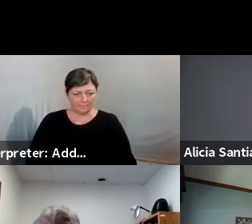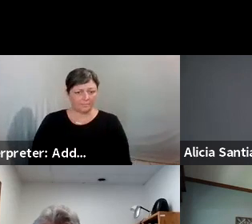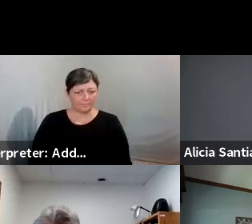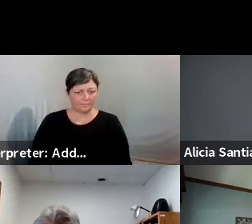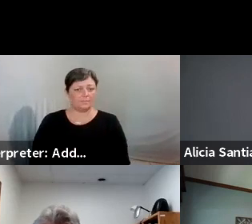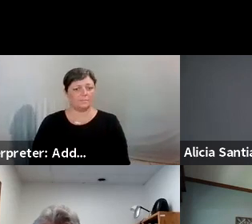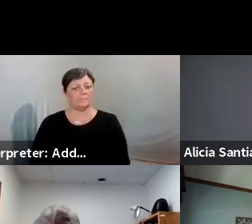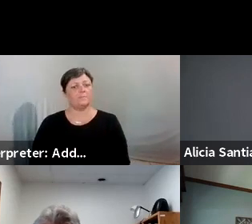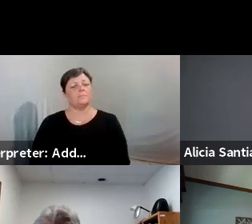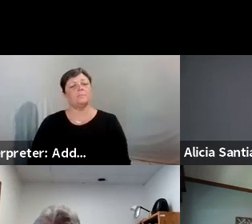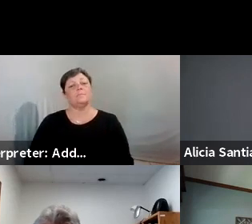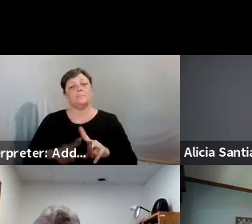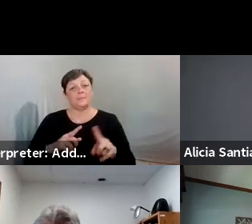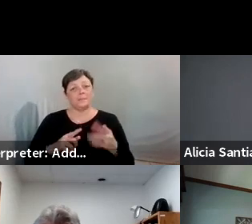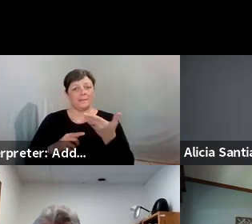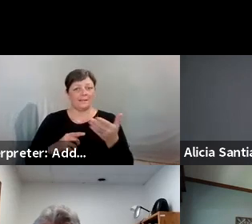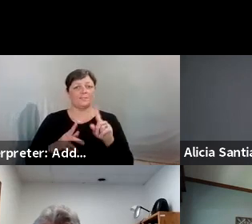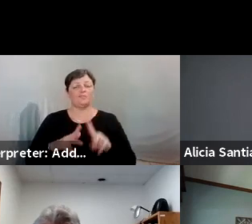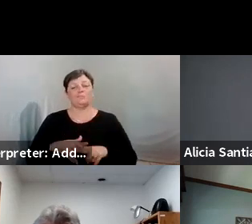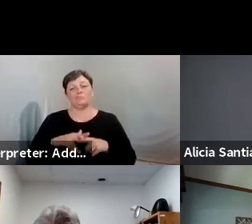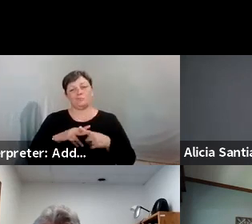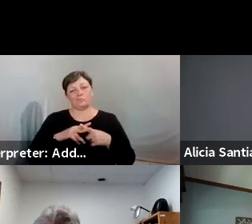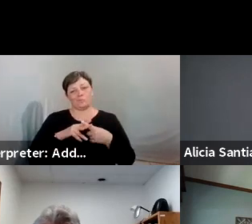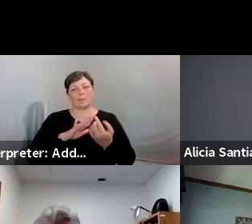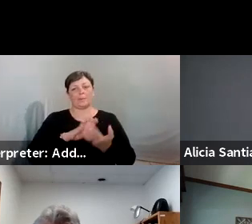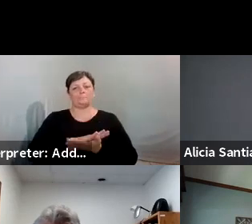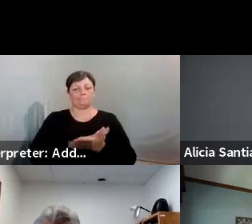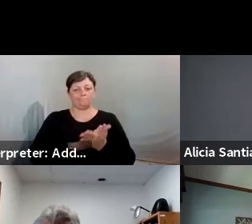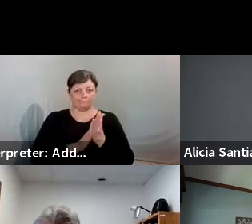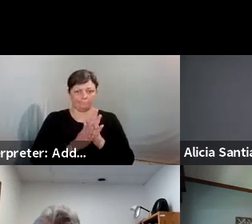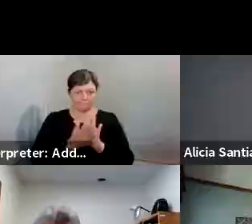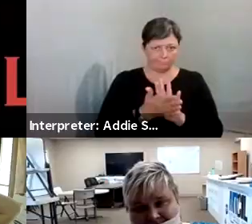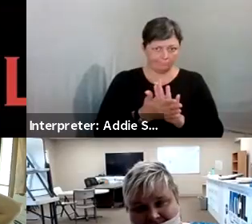so again, things are starting to trickle back towards,